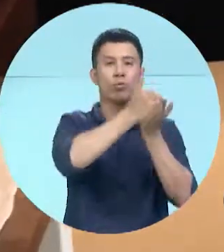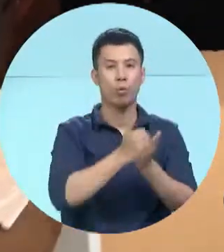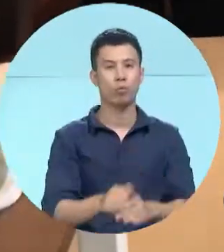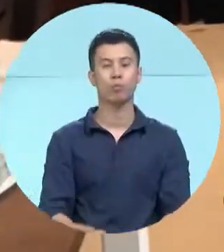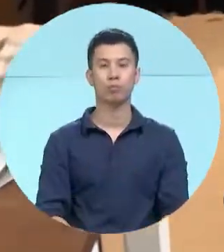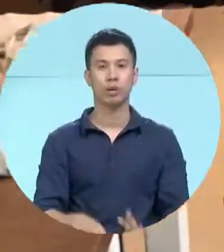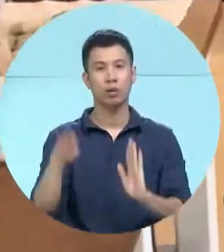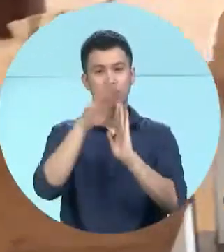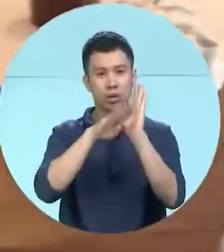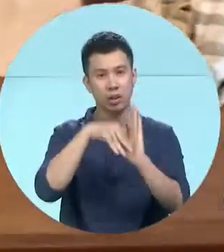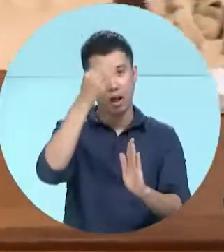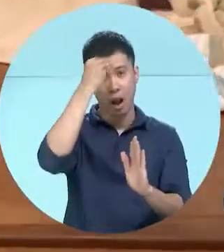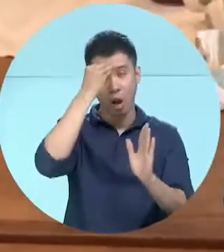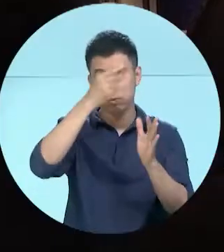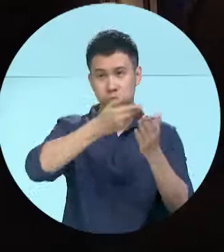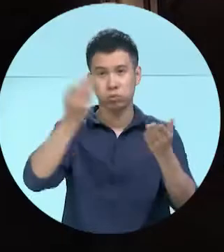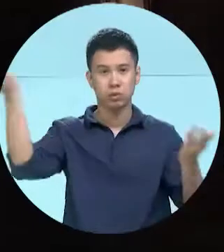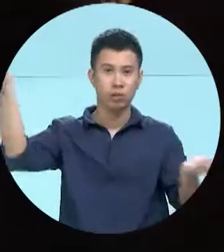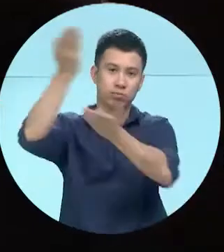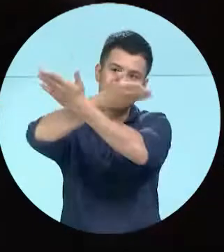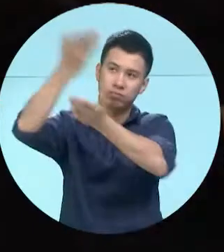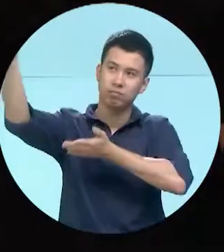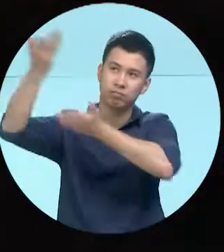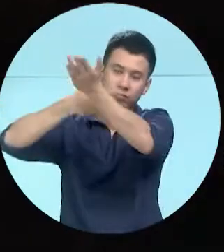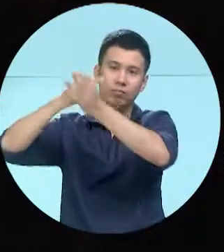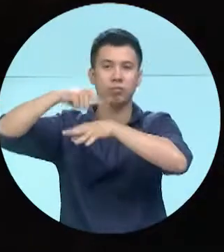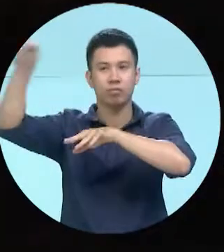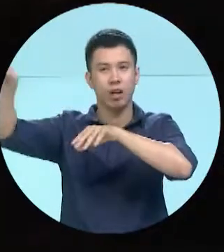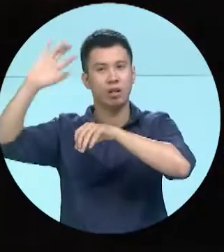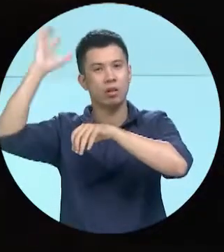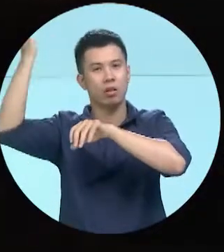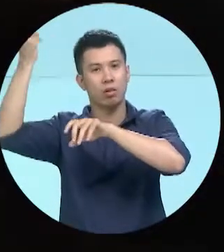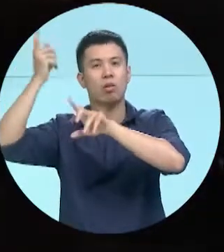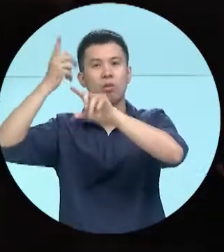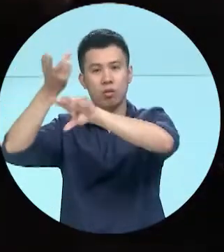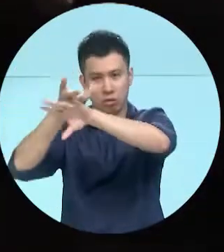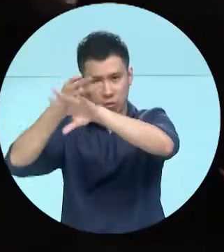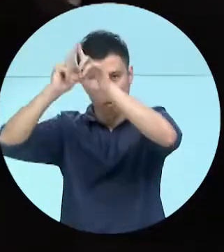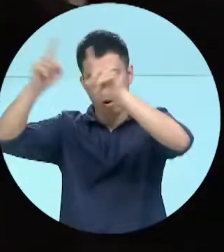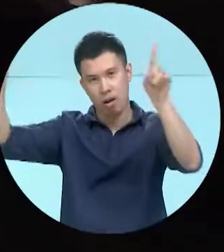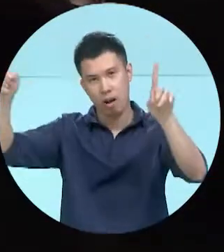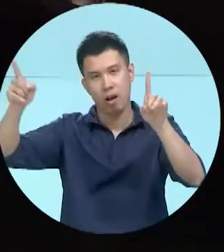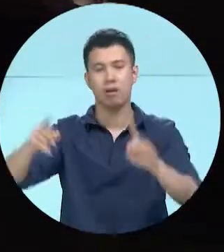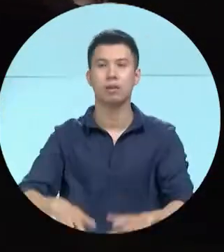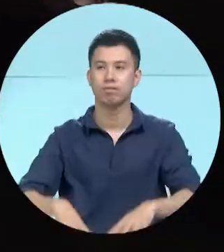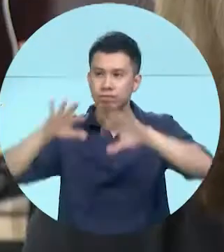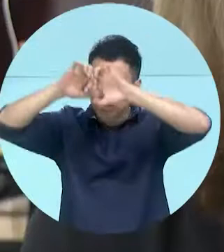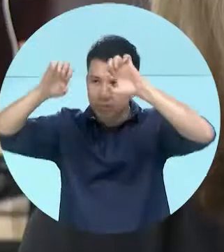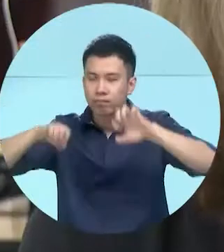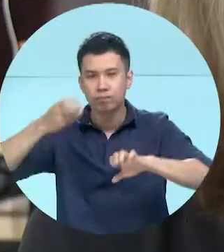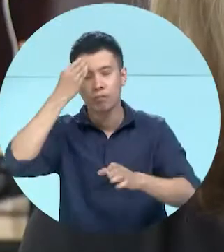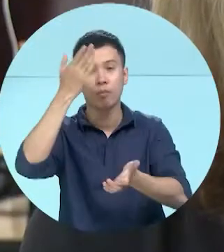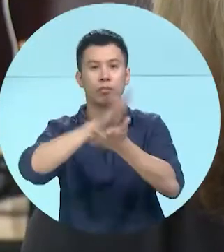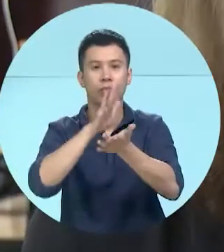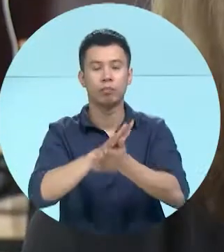we can do a worker exchange. People that are working with us and expose them to a different city, a different culture. I believe that the